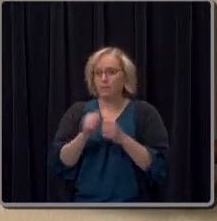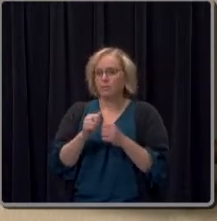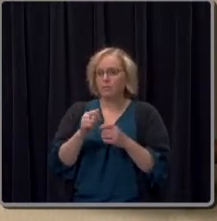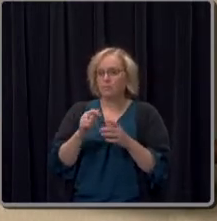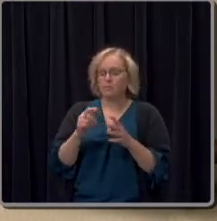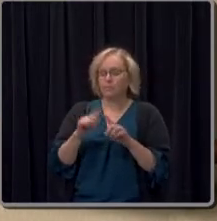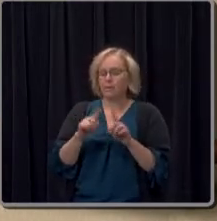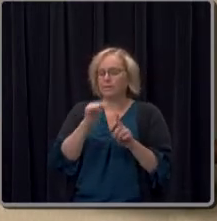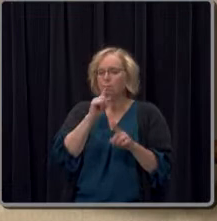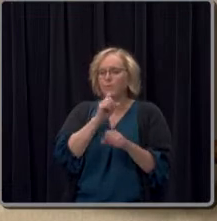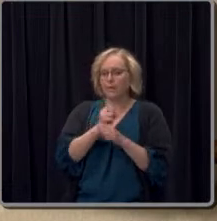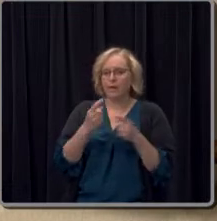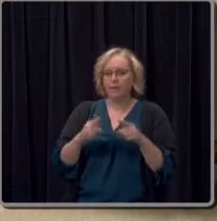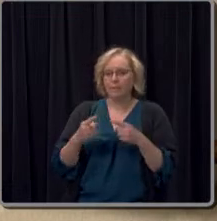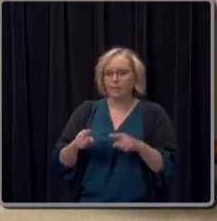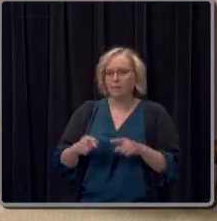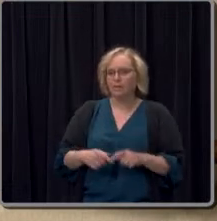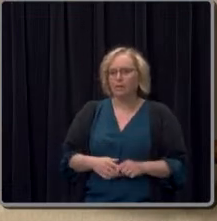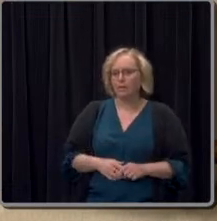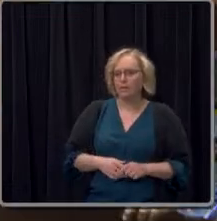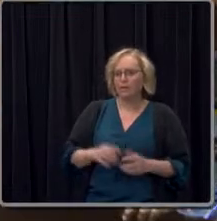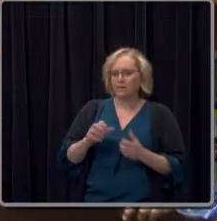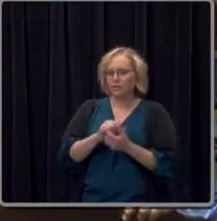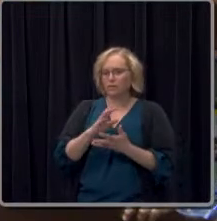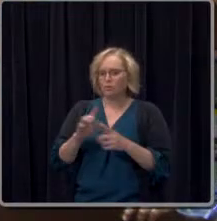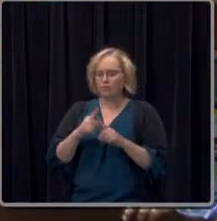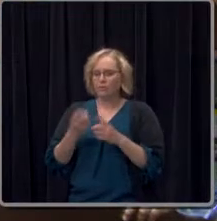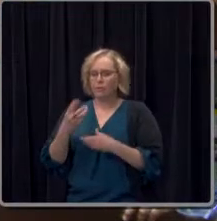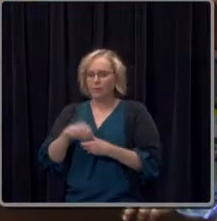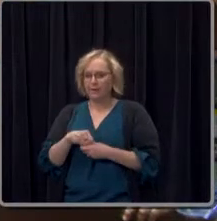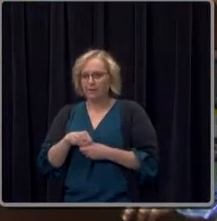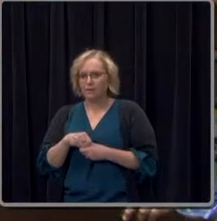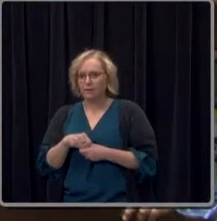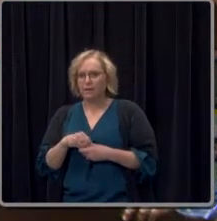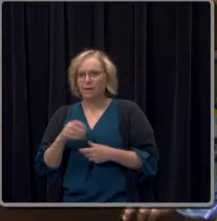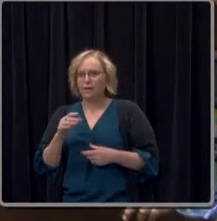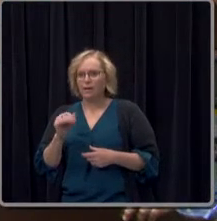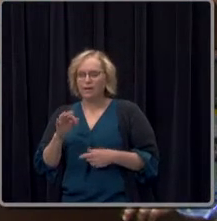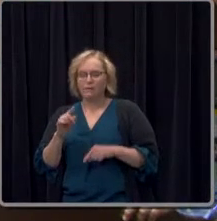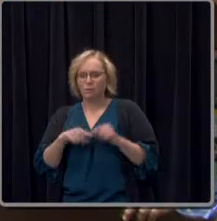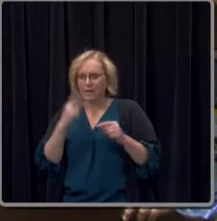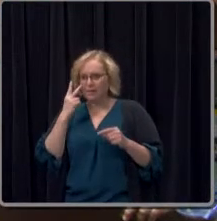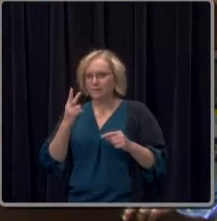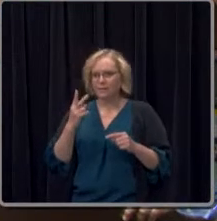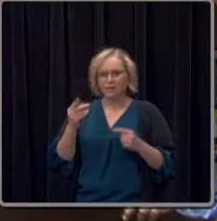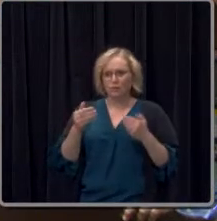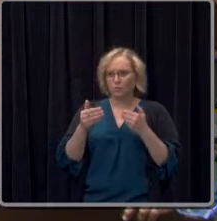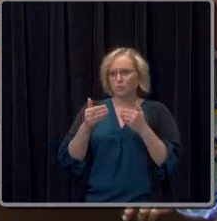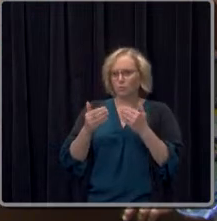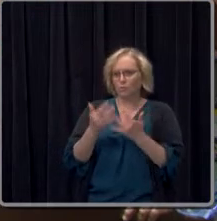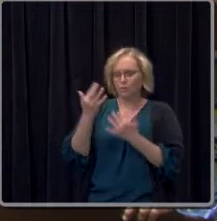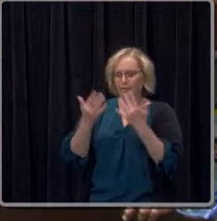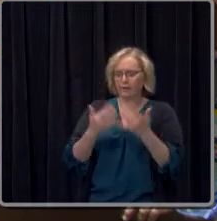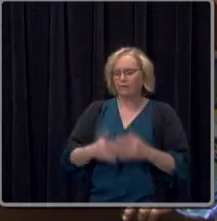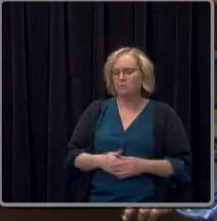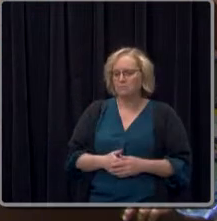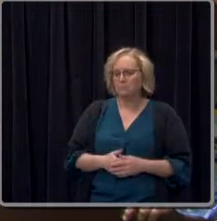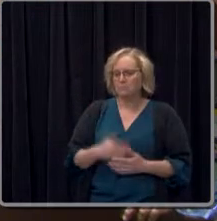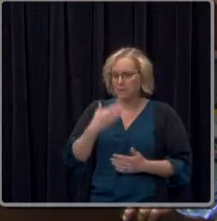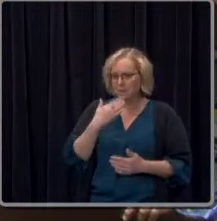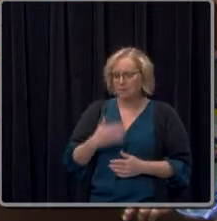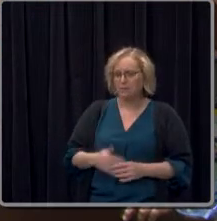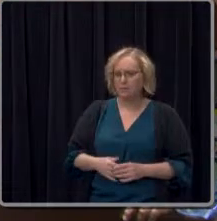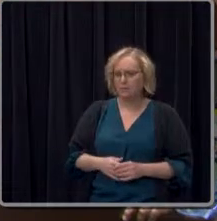happening. It's destruction from within, and if you can't see it, you're too close to the fire. Thank you. Thank